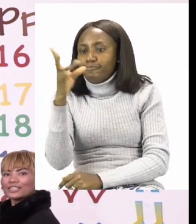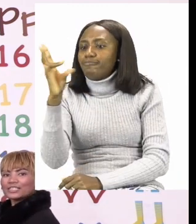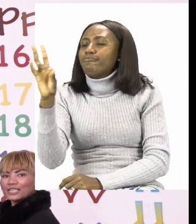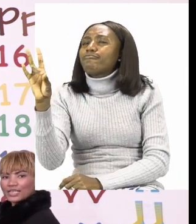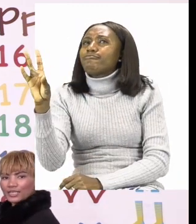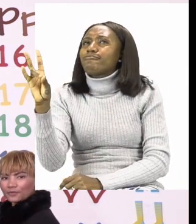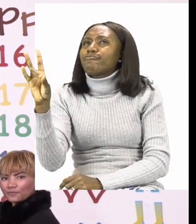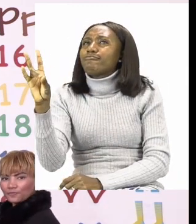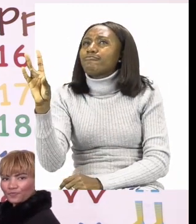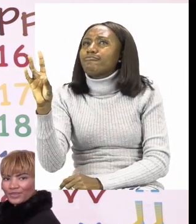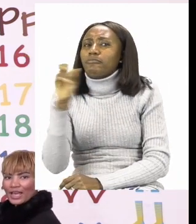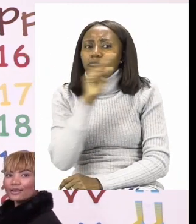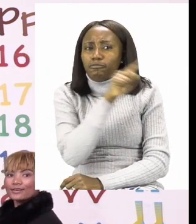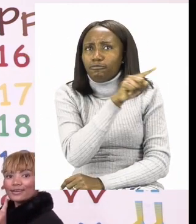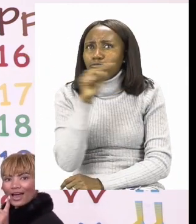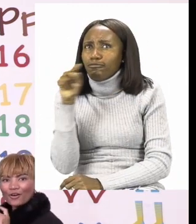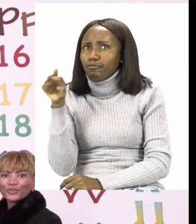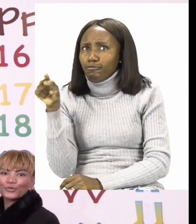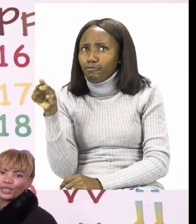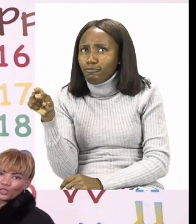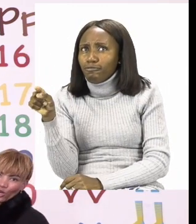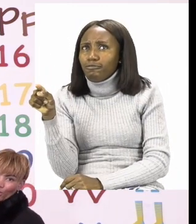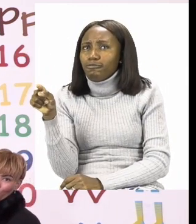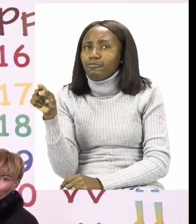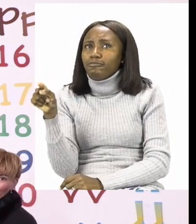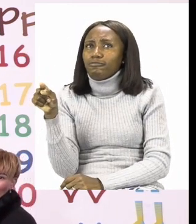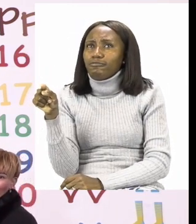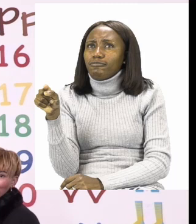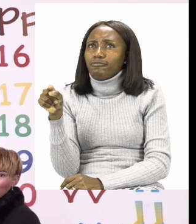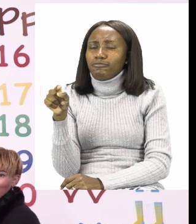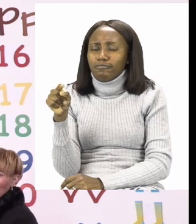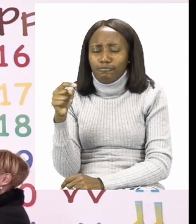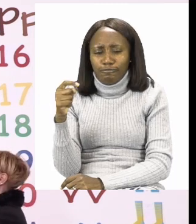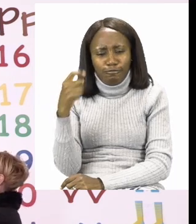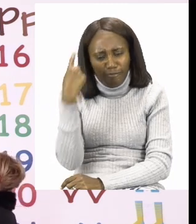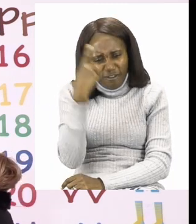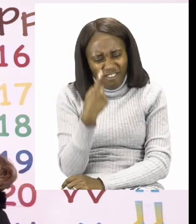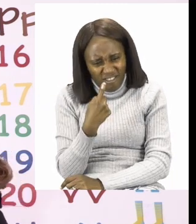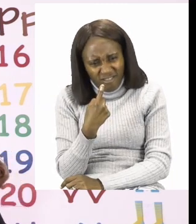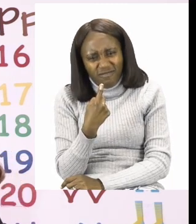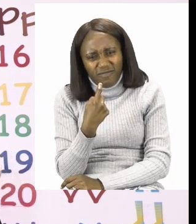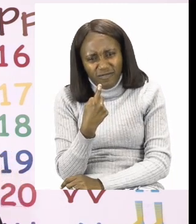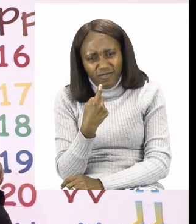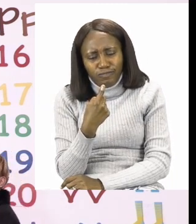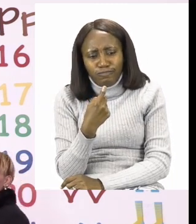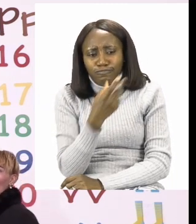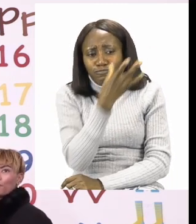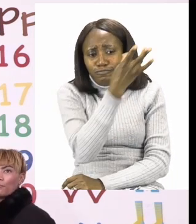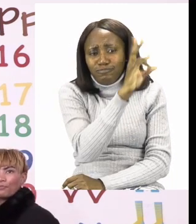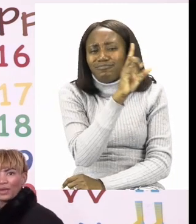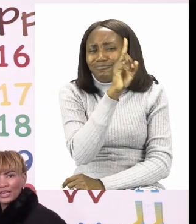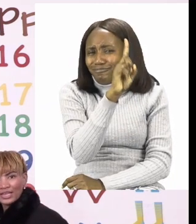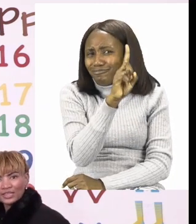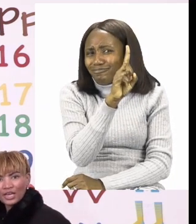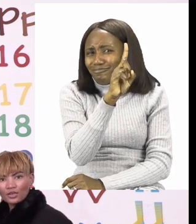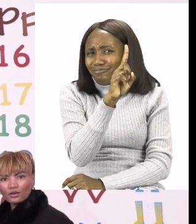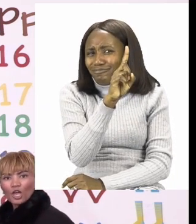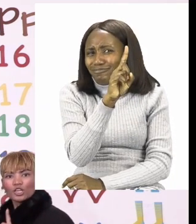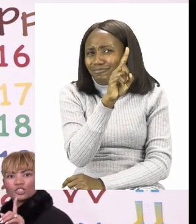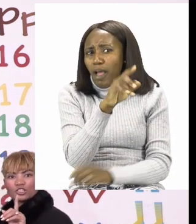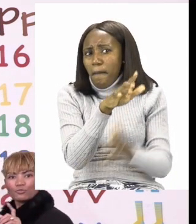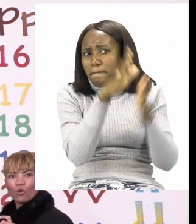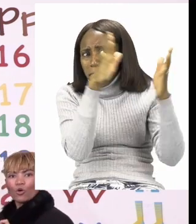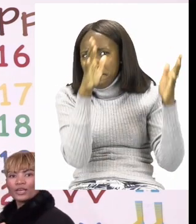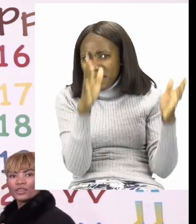we have 17. Now you need to ask yourselves, Is the number 71 bigger